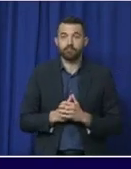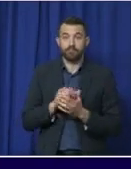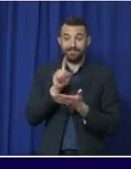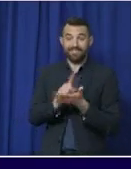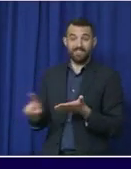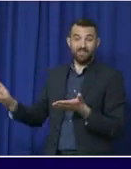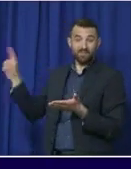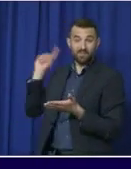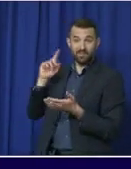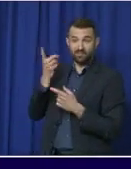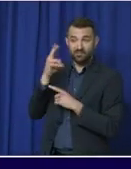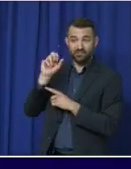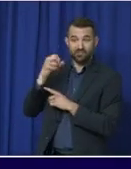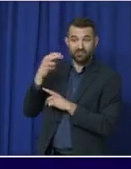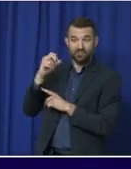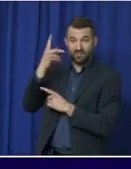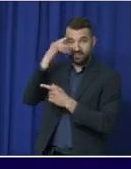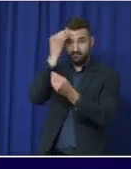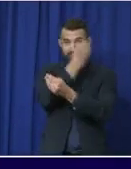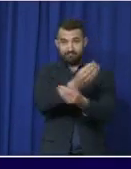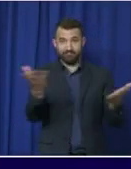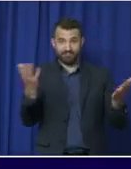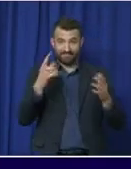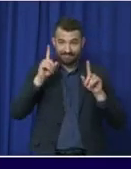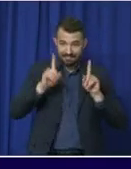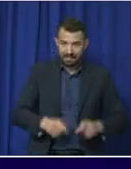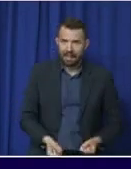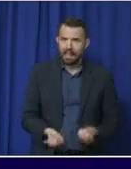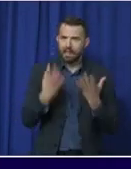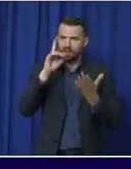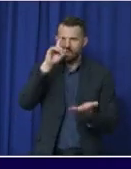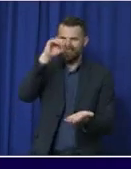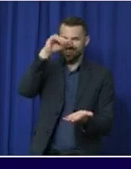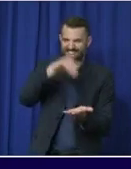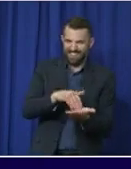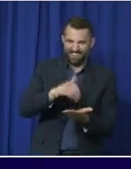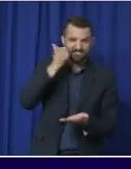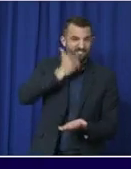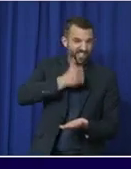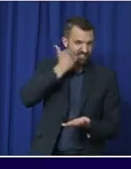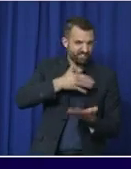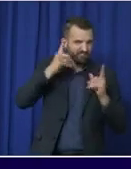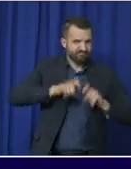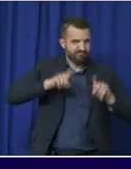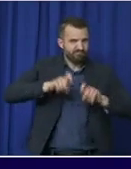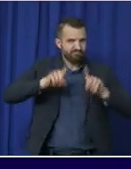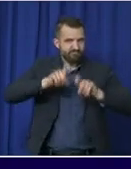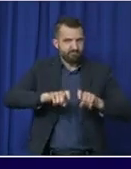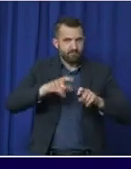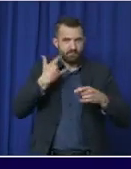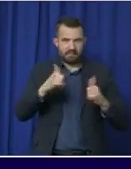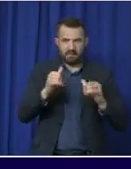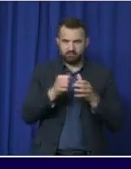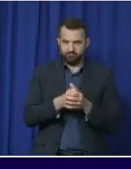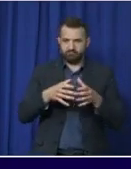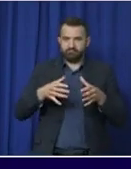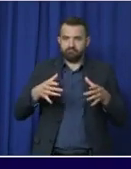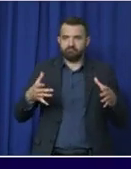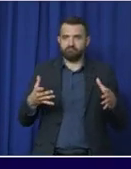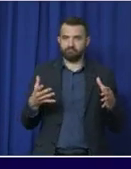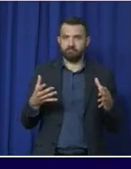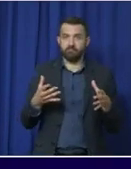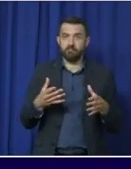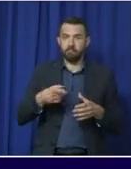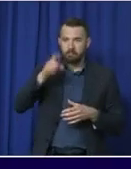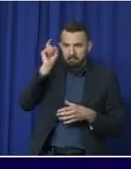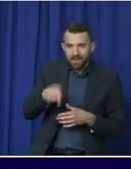tests per day, and we continue to build our capacity. So as we build that capacity to make sure that all people in Maine can have access to